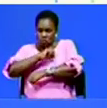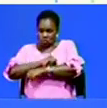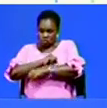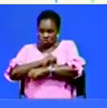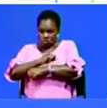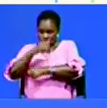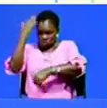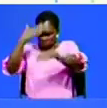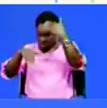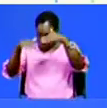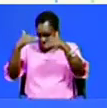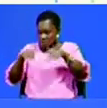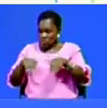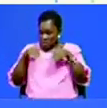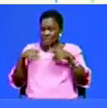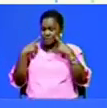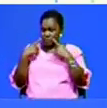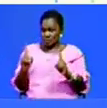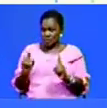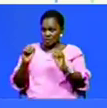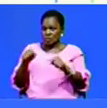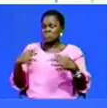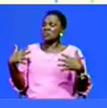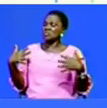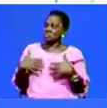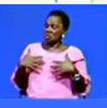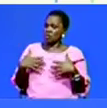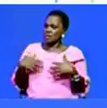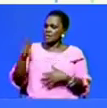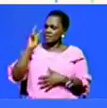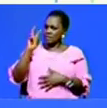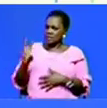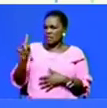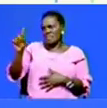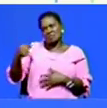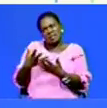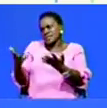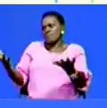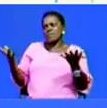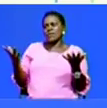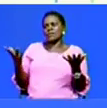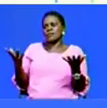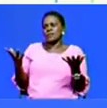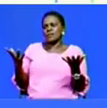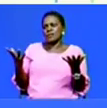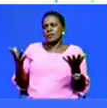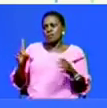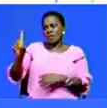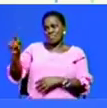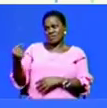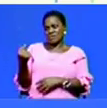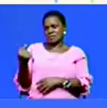now, let's wait for the results. We could be more short to see it's 1,000 and something. Then those